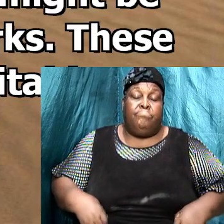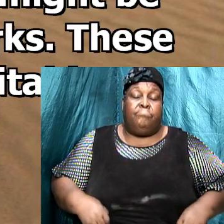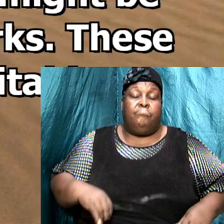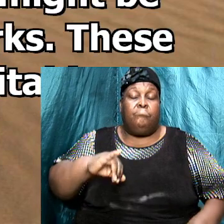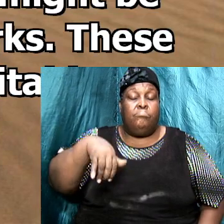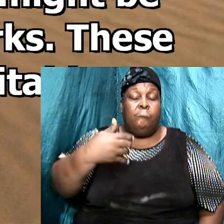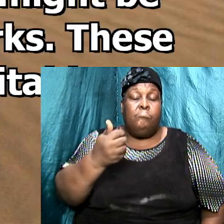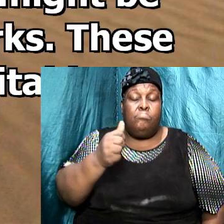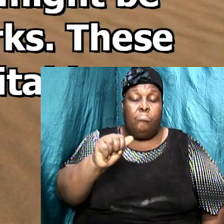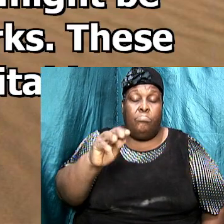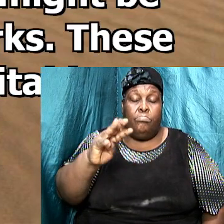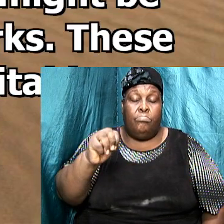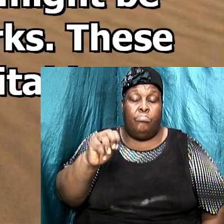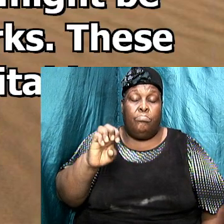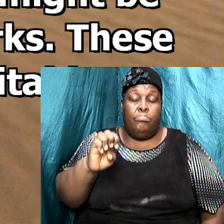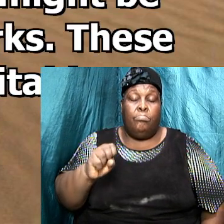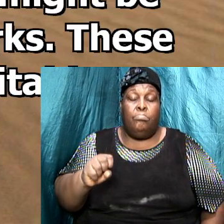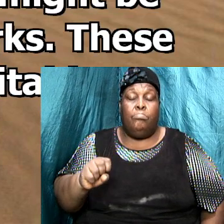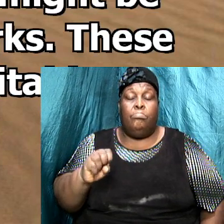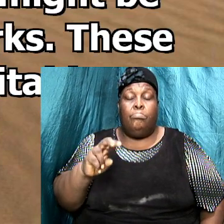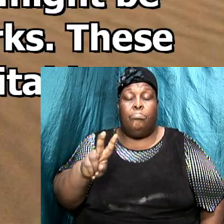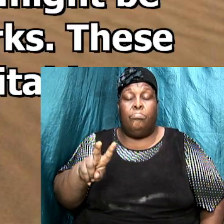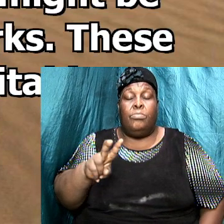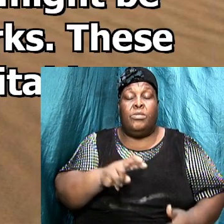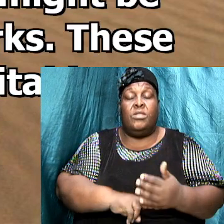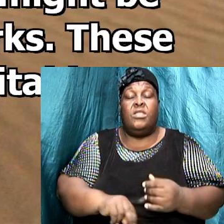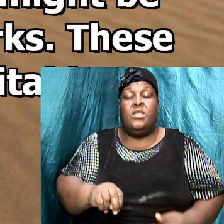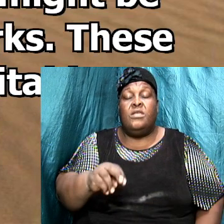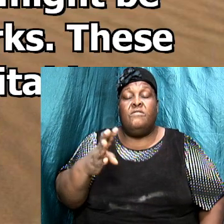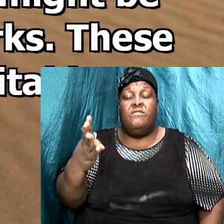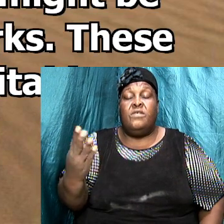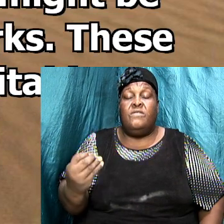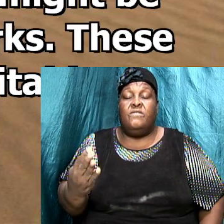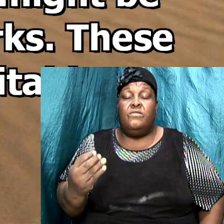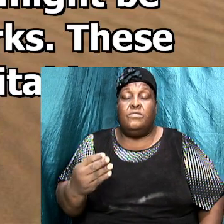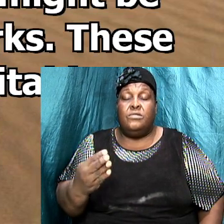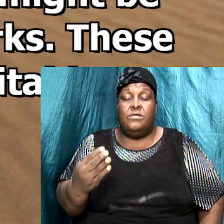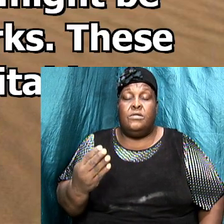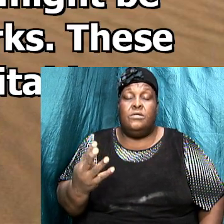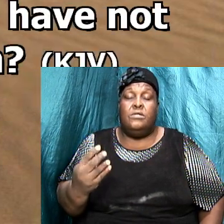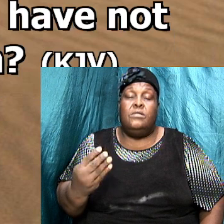James picked it up. James 2 verses 14